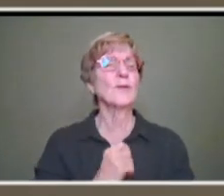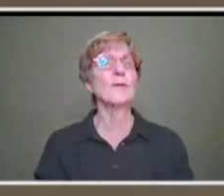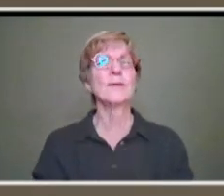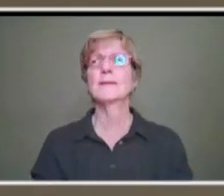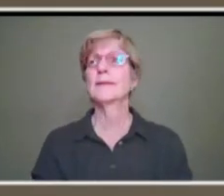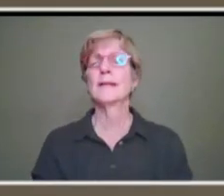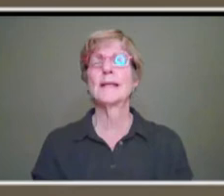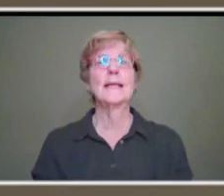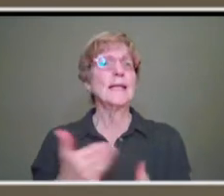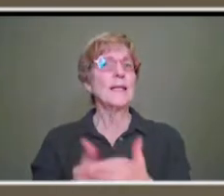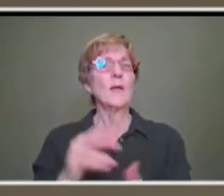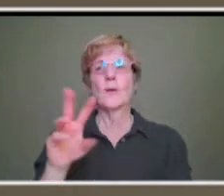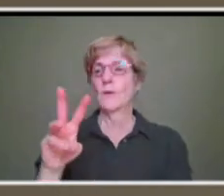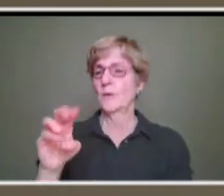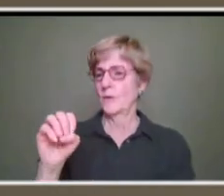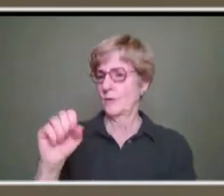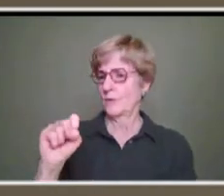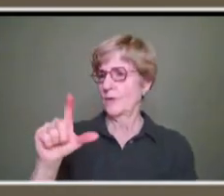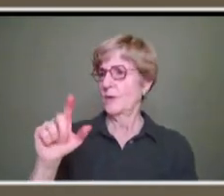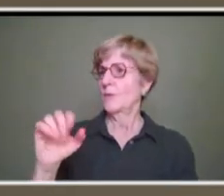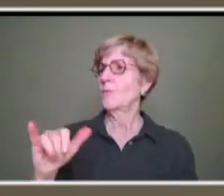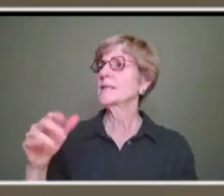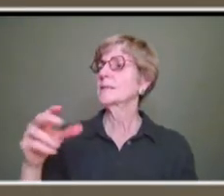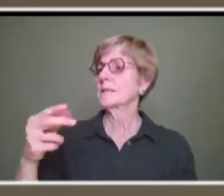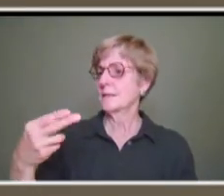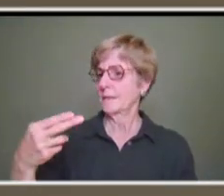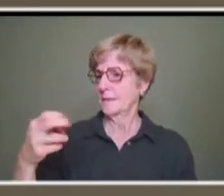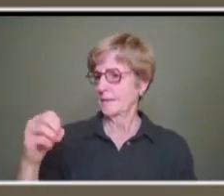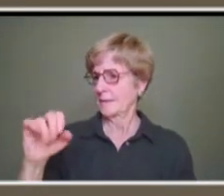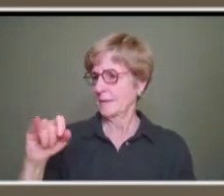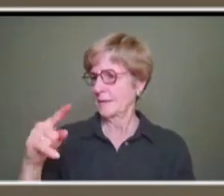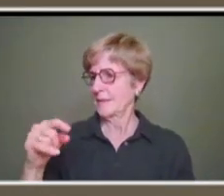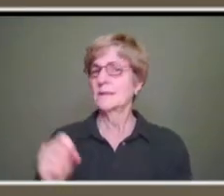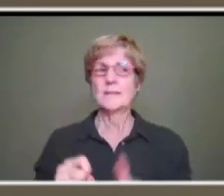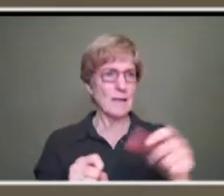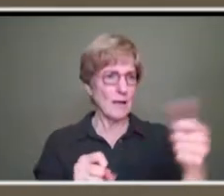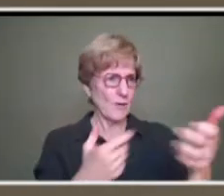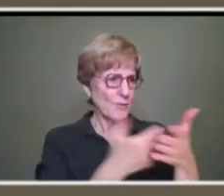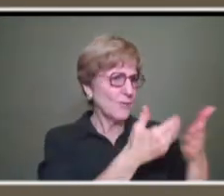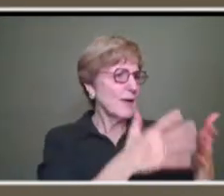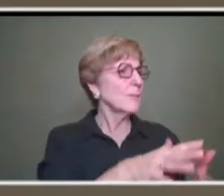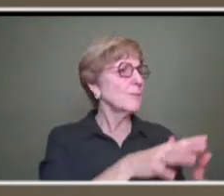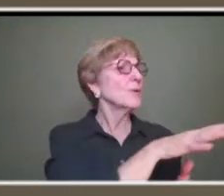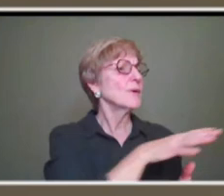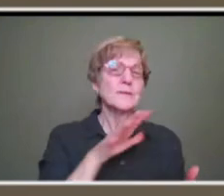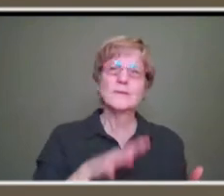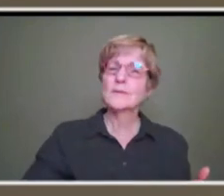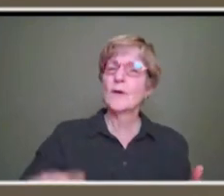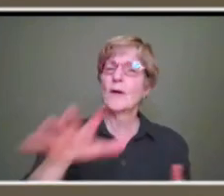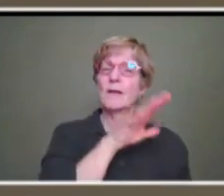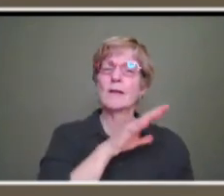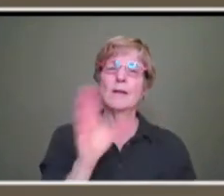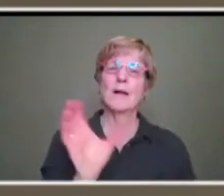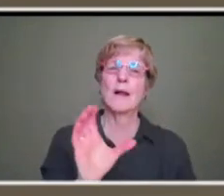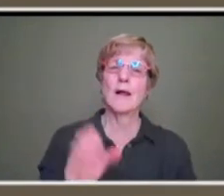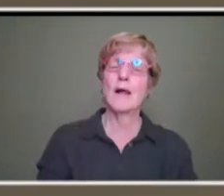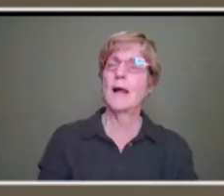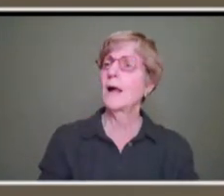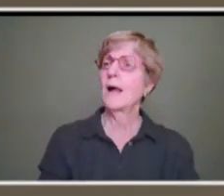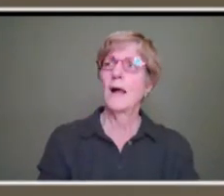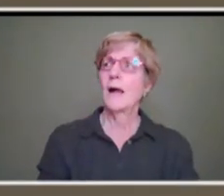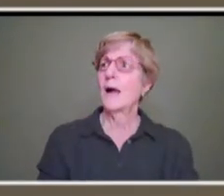neighborhoods like Wesley Heights other neighborhoods throughout the city so you know it's up to